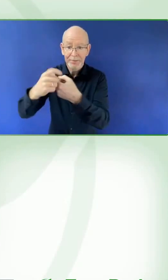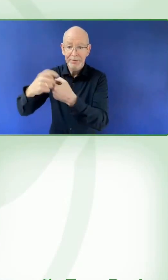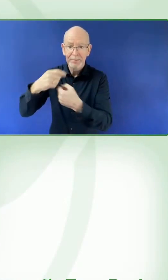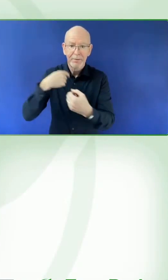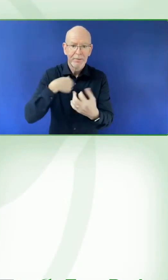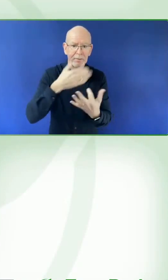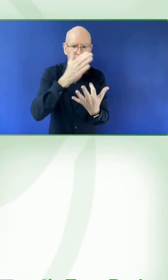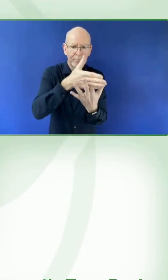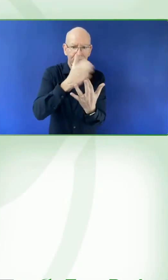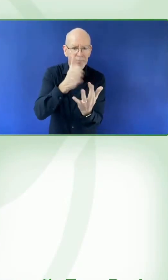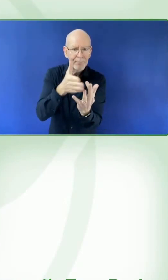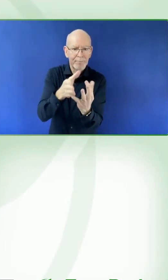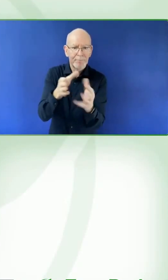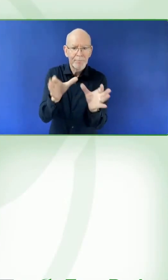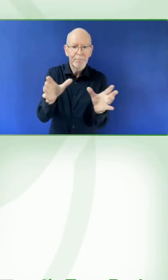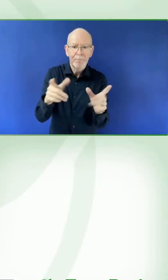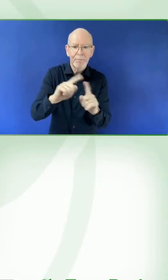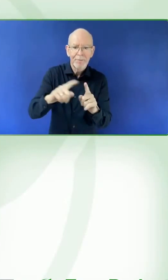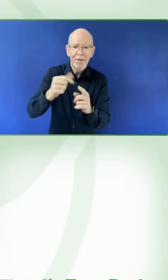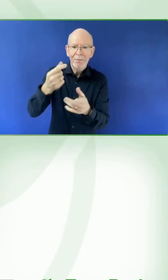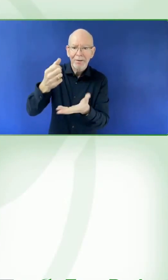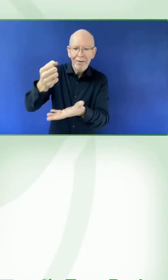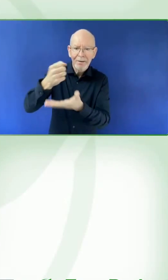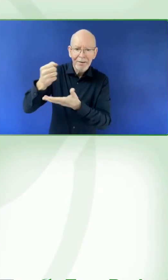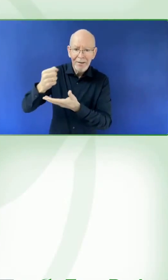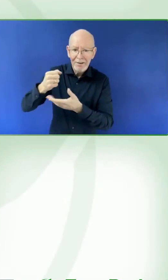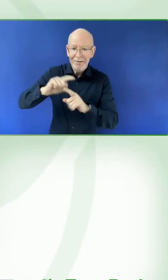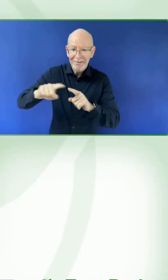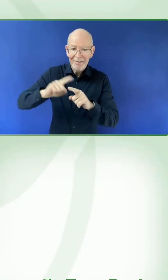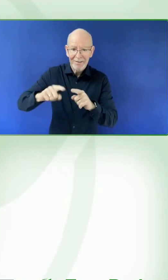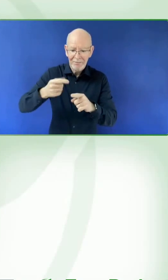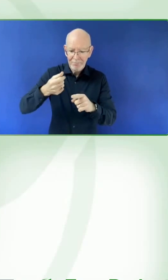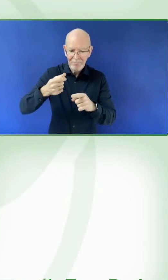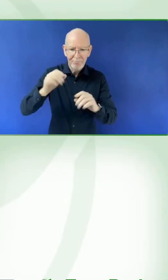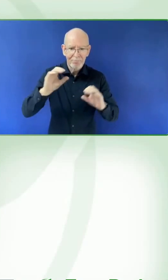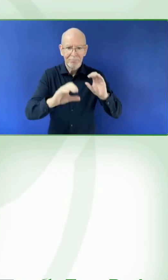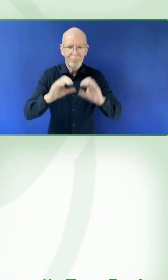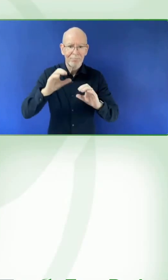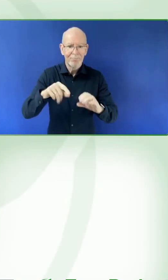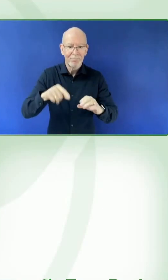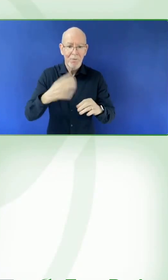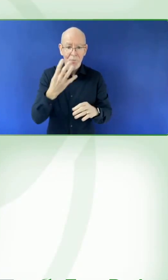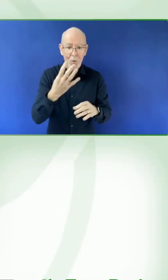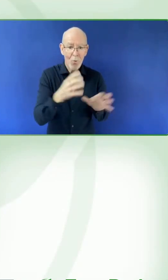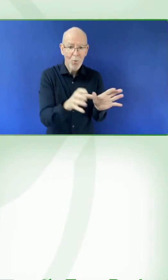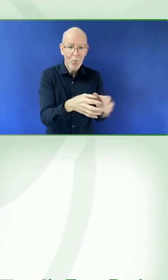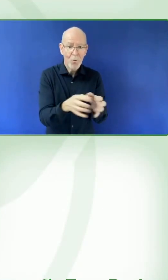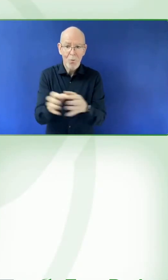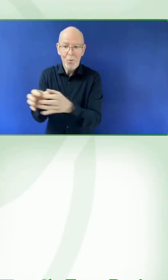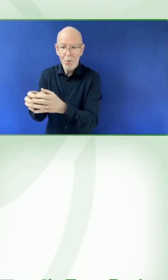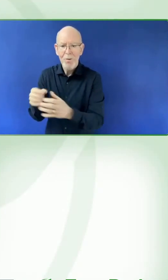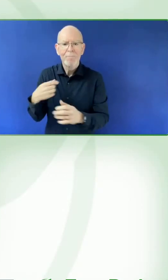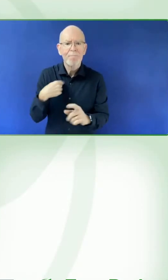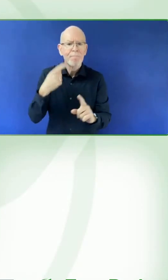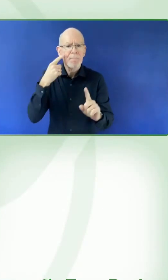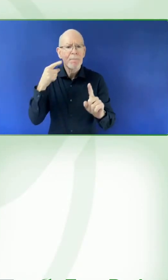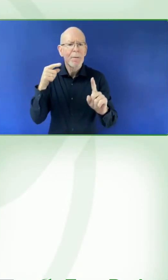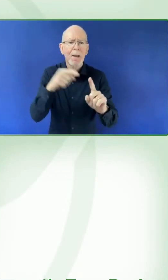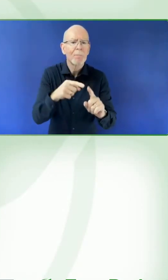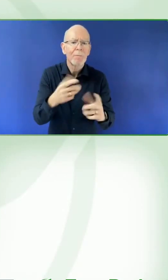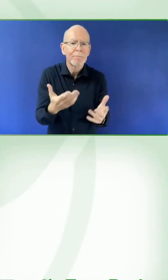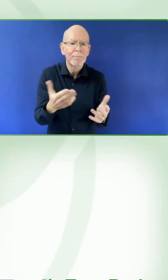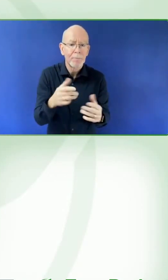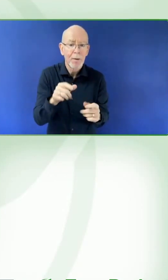we have workshop with the 2 groups: health professional and decision makers at